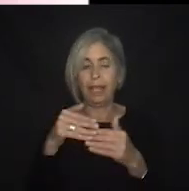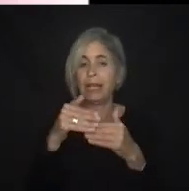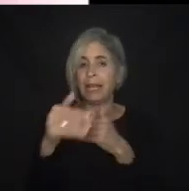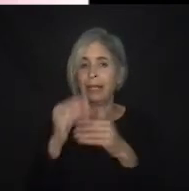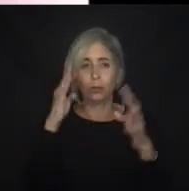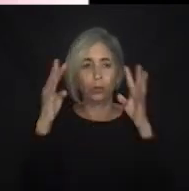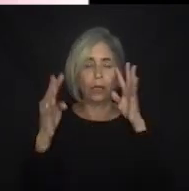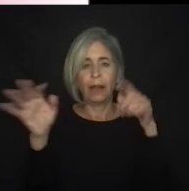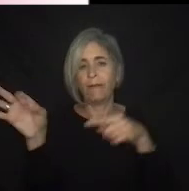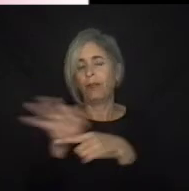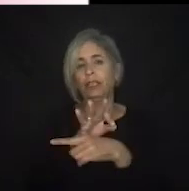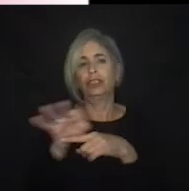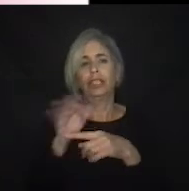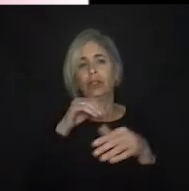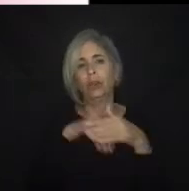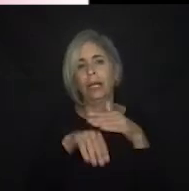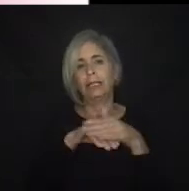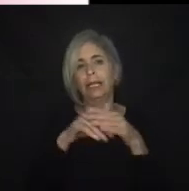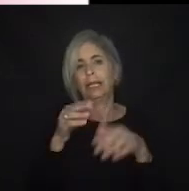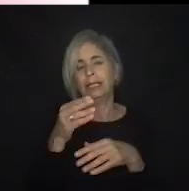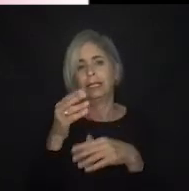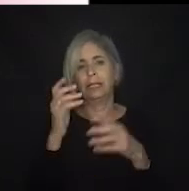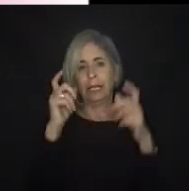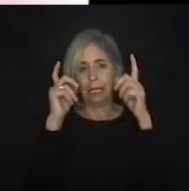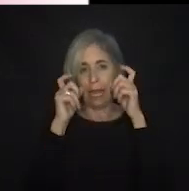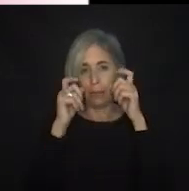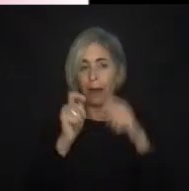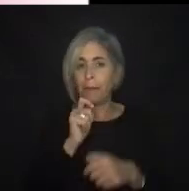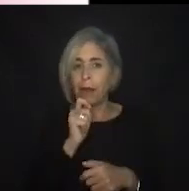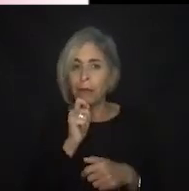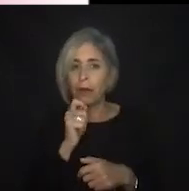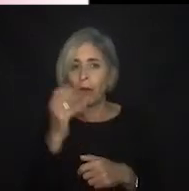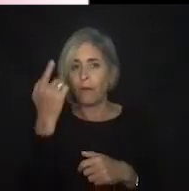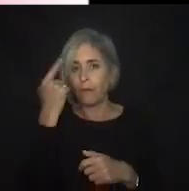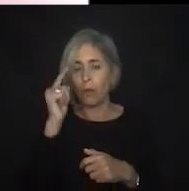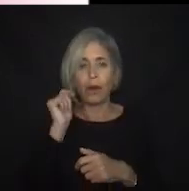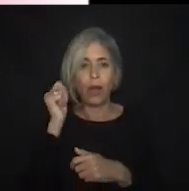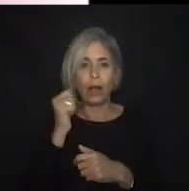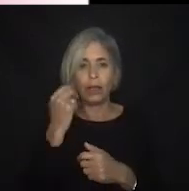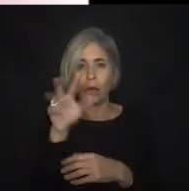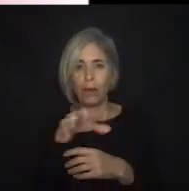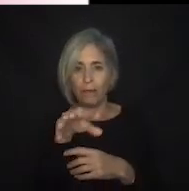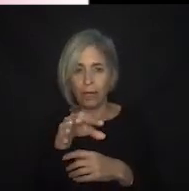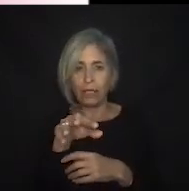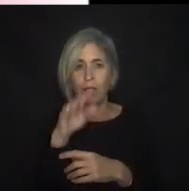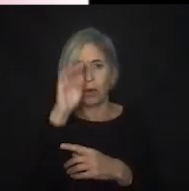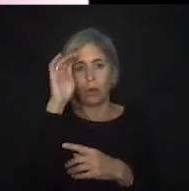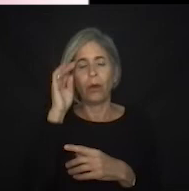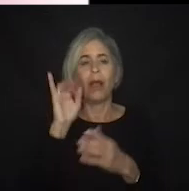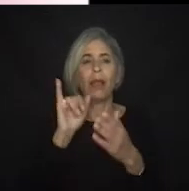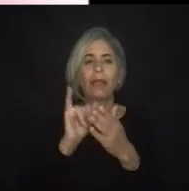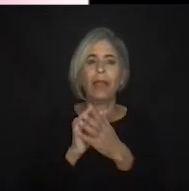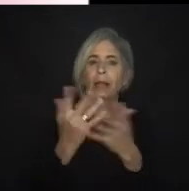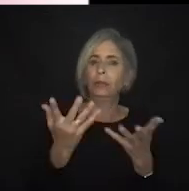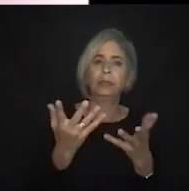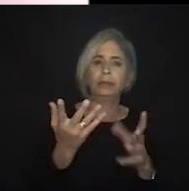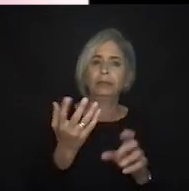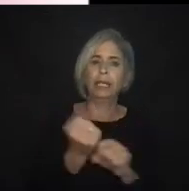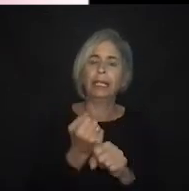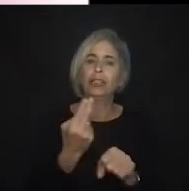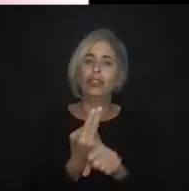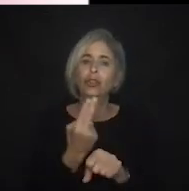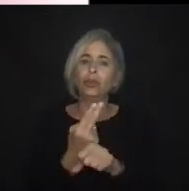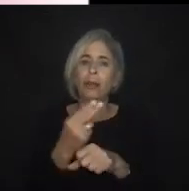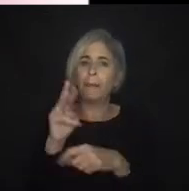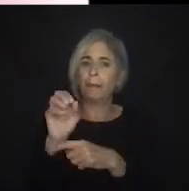Next, we're going to create a function to access the device camera and microphone to get our audio and video. This is just going to be using the